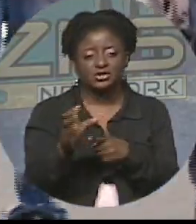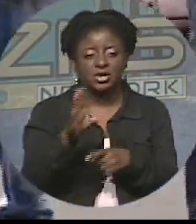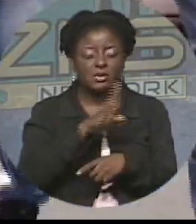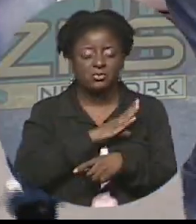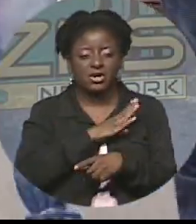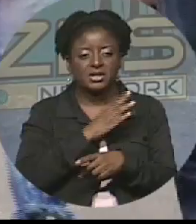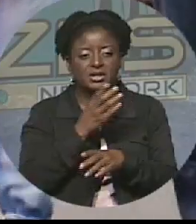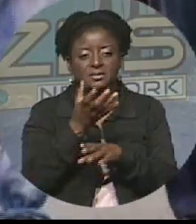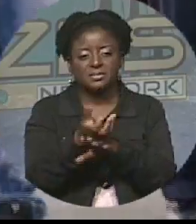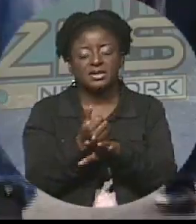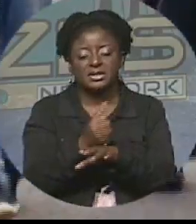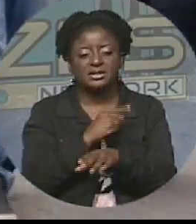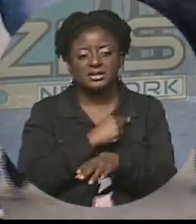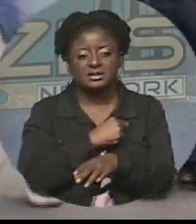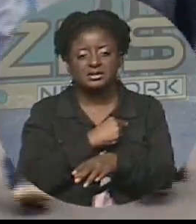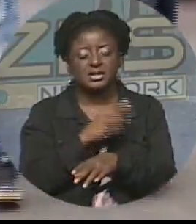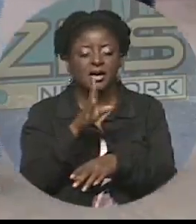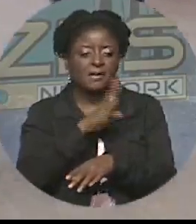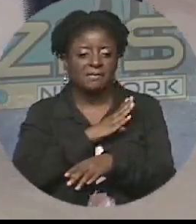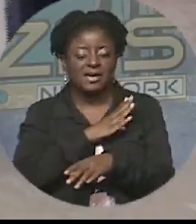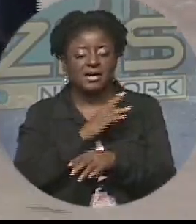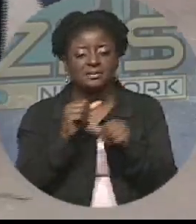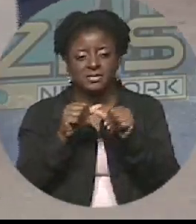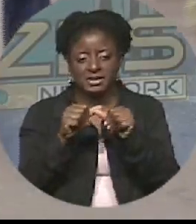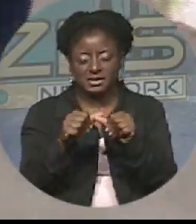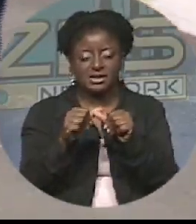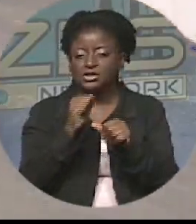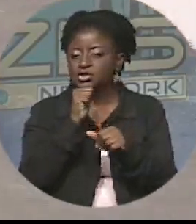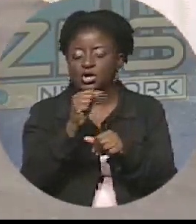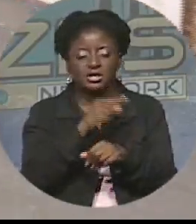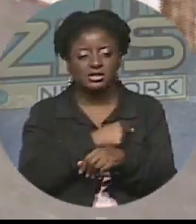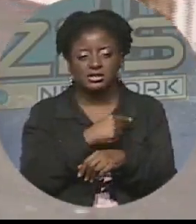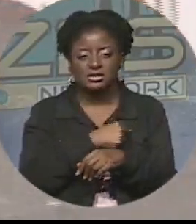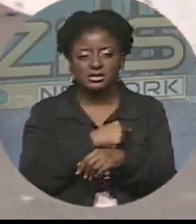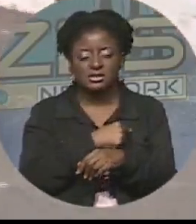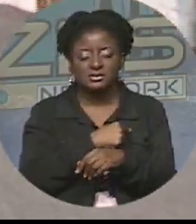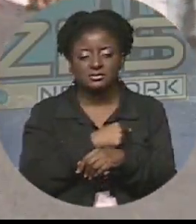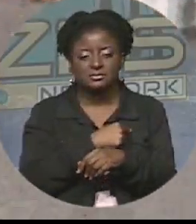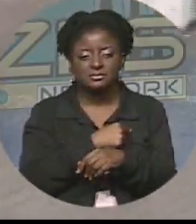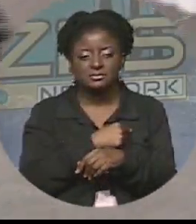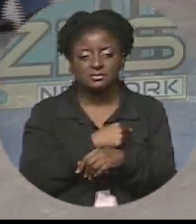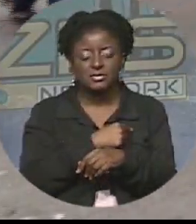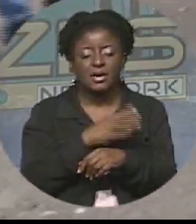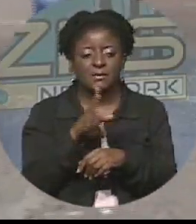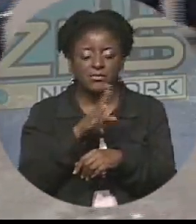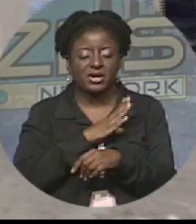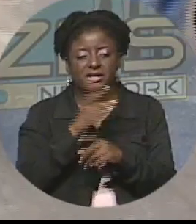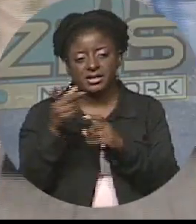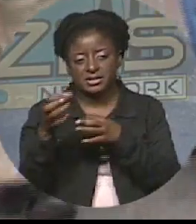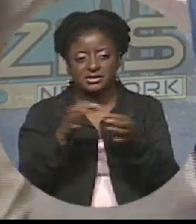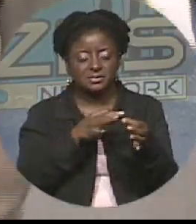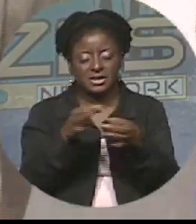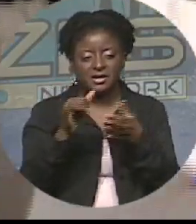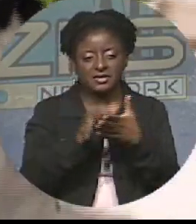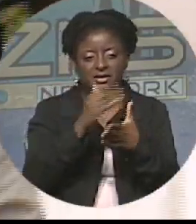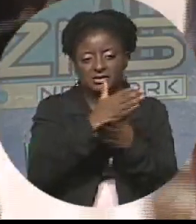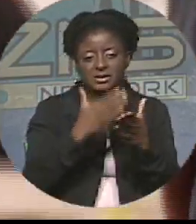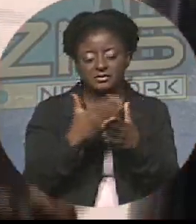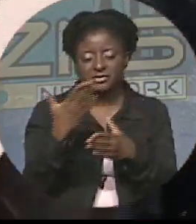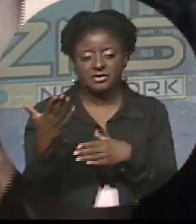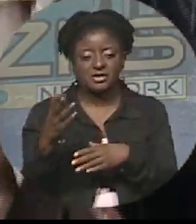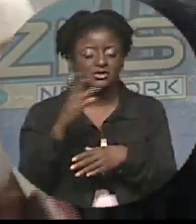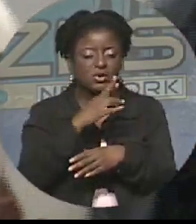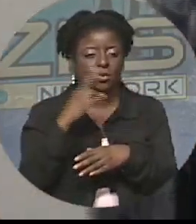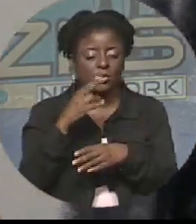guilty plea. But on another count of receiving, both defendants pleaded not guilty, and Brennan explained that some of the items were